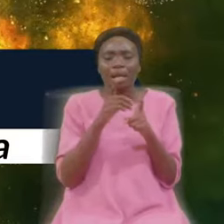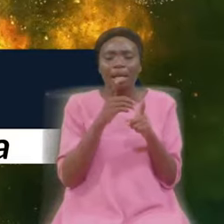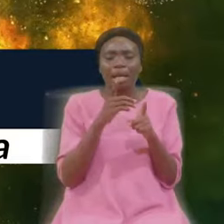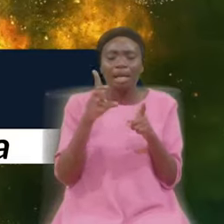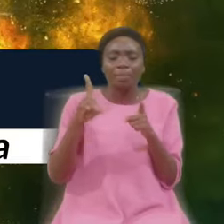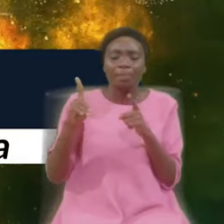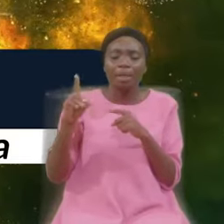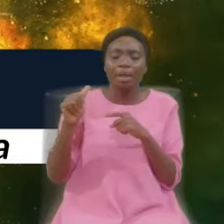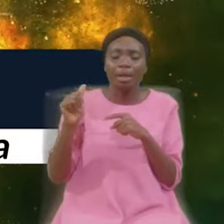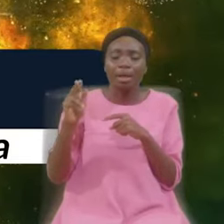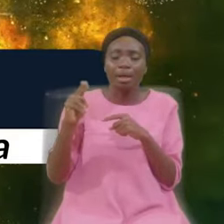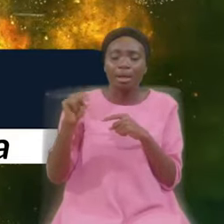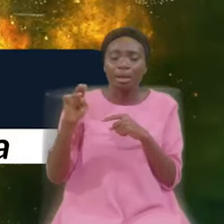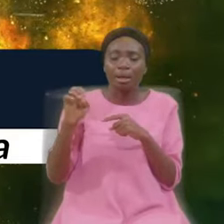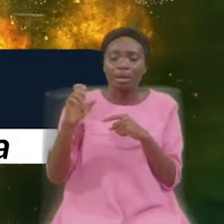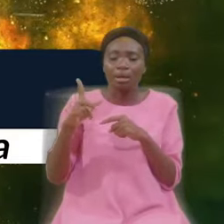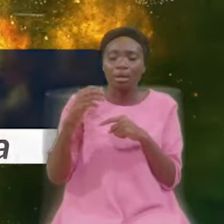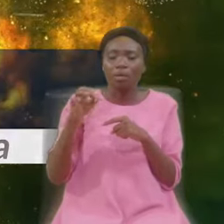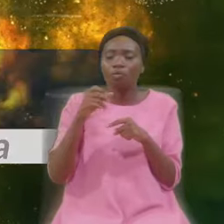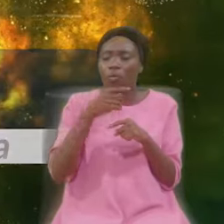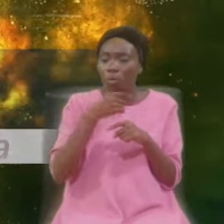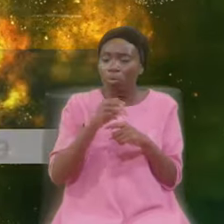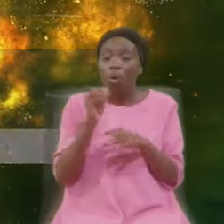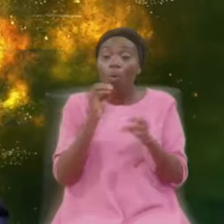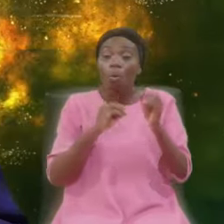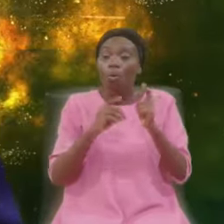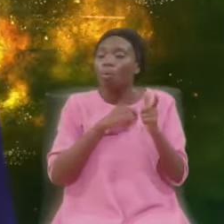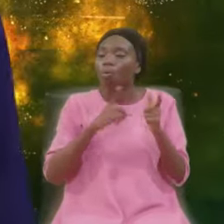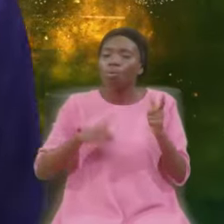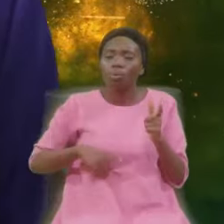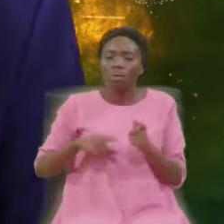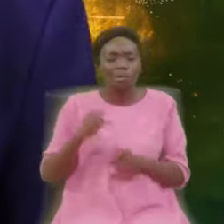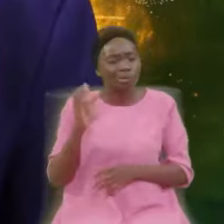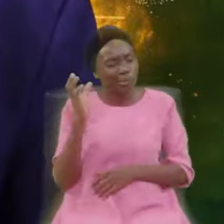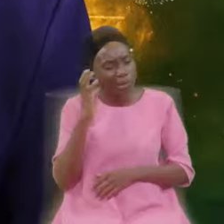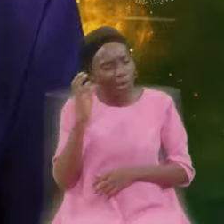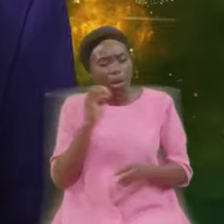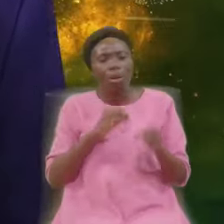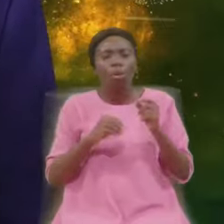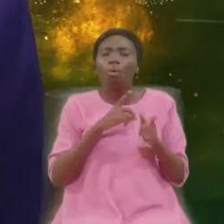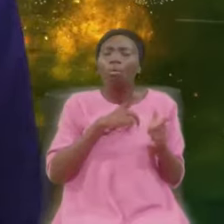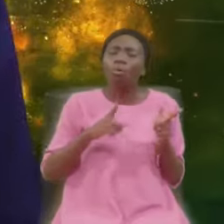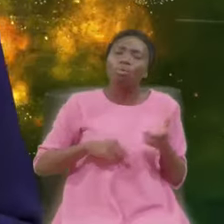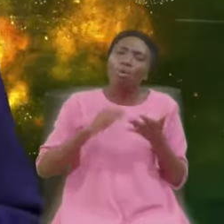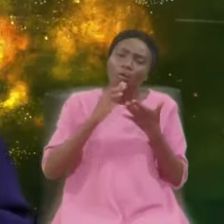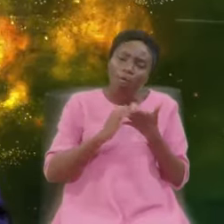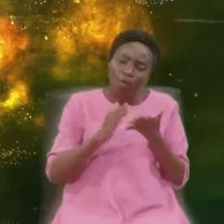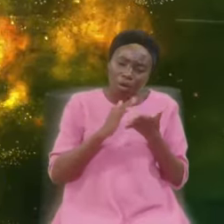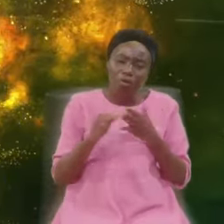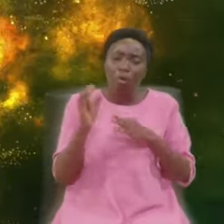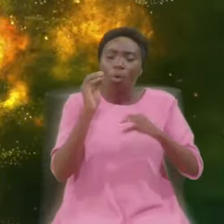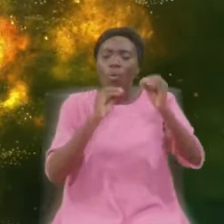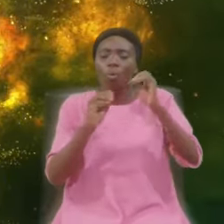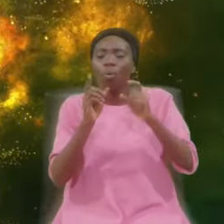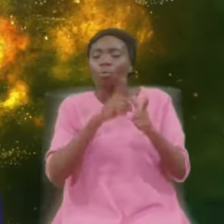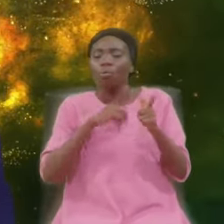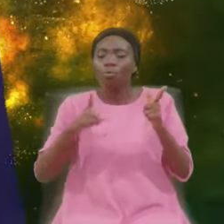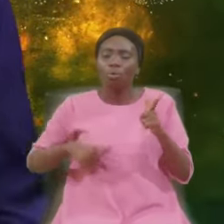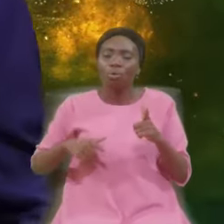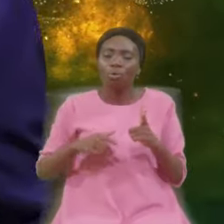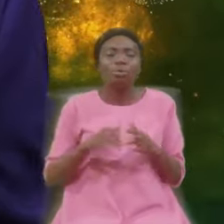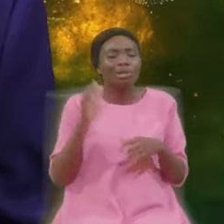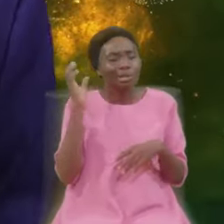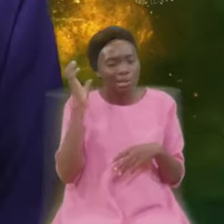old, "O Lord, hear. O Lord, forgive. O Lord,